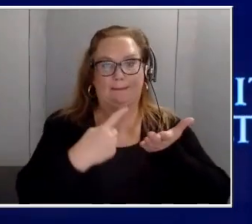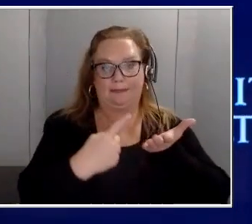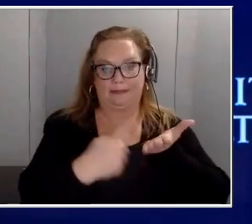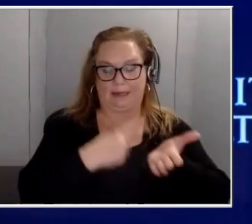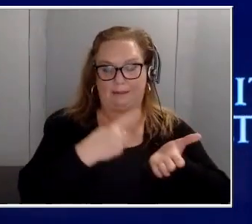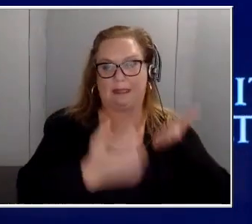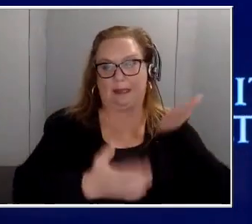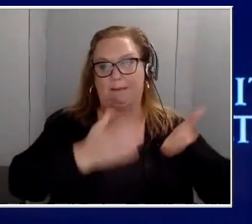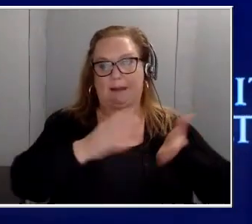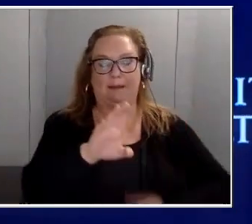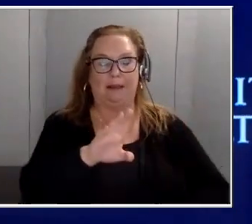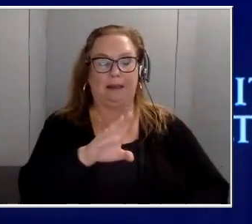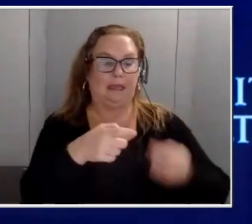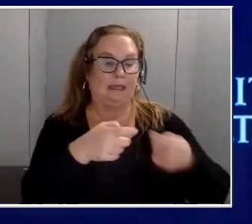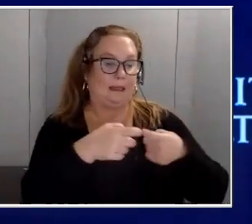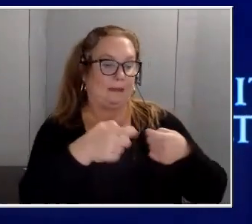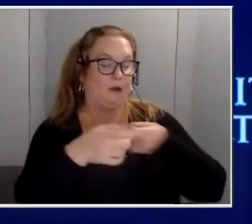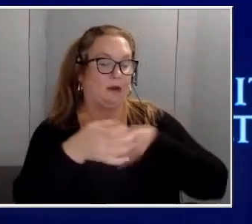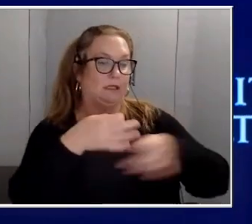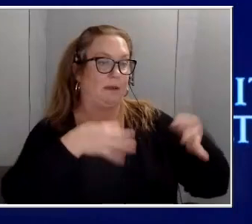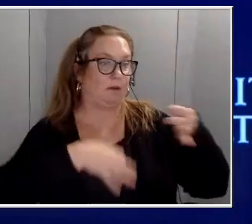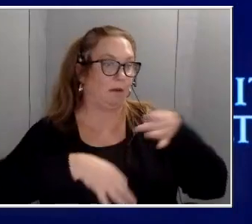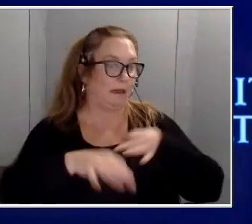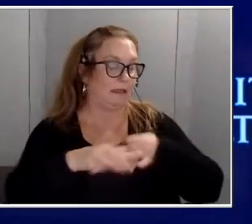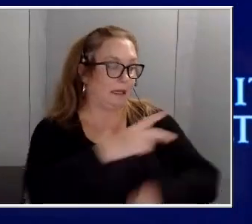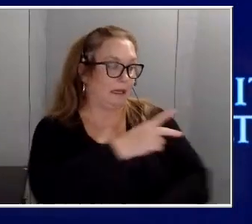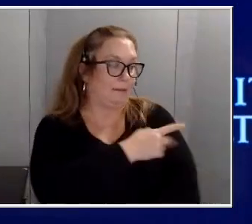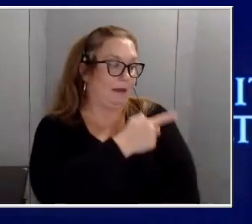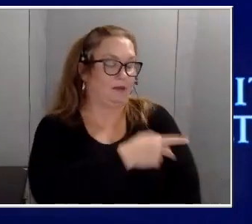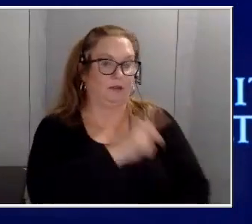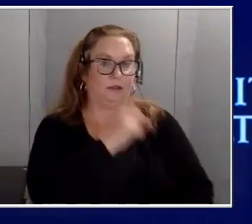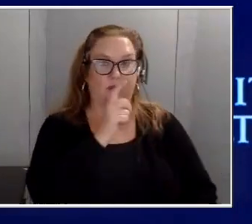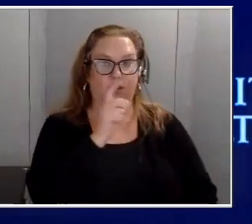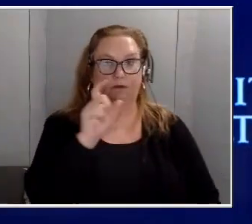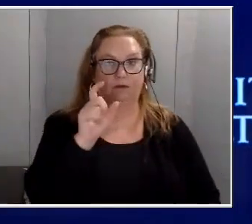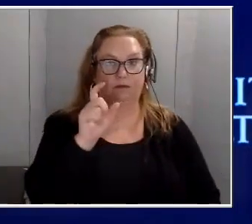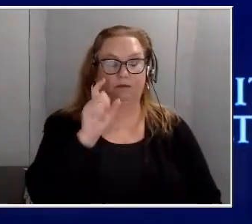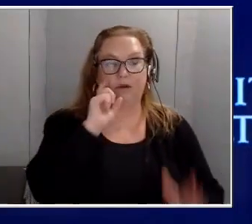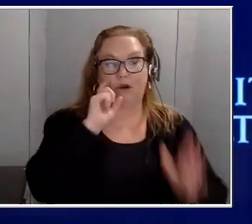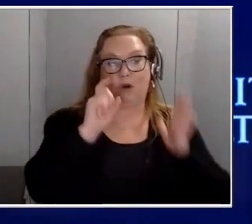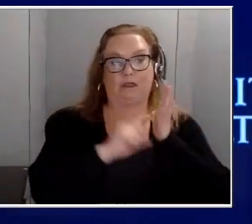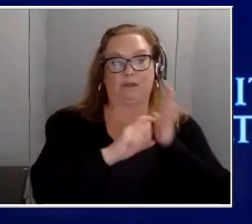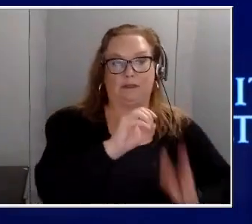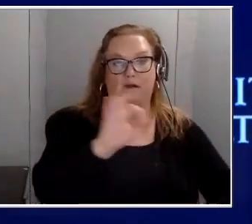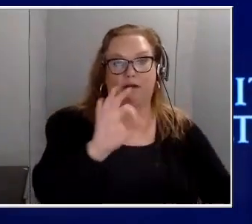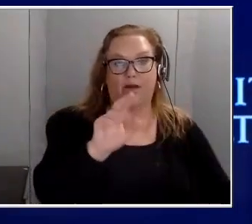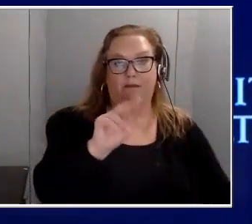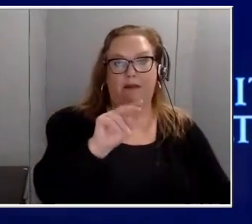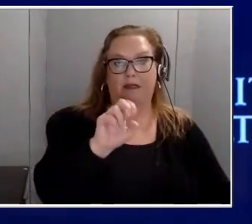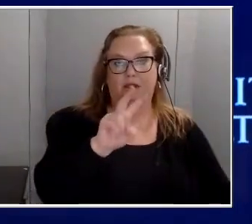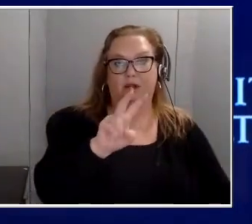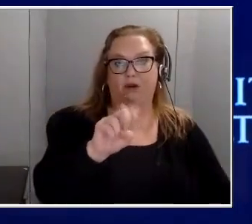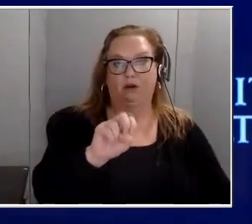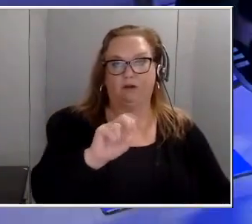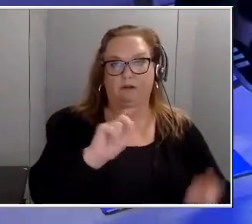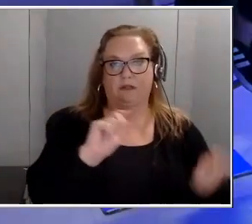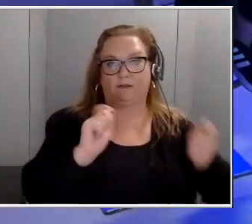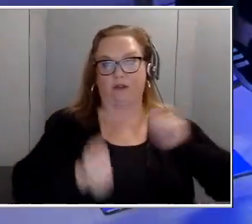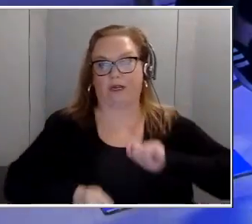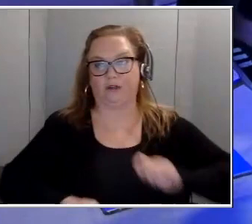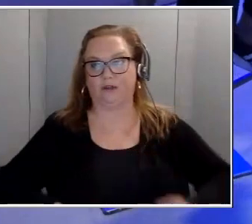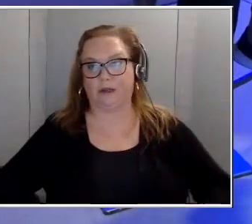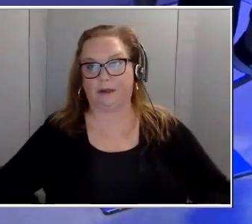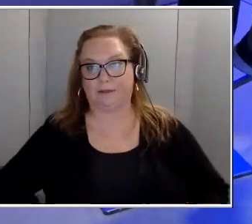the battery needs to be replaced and patients don't even notice that it's actually been turned off because their nerves have changed over time. All right, so